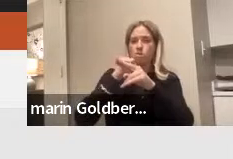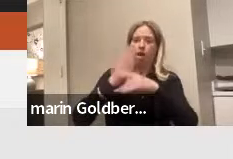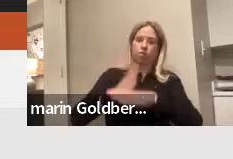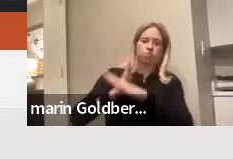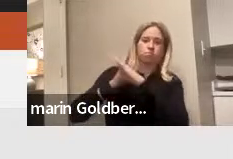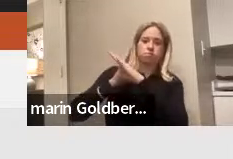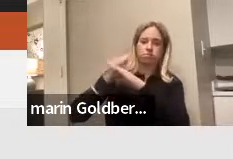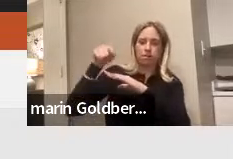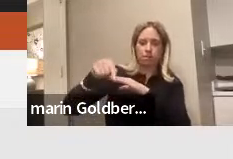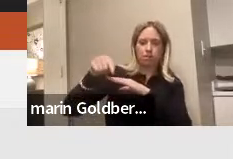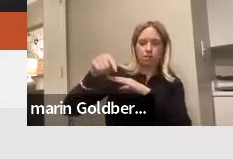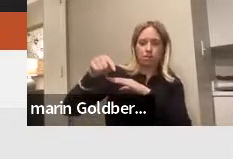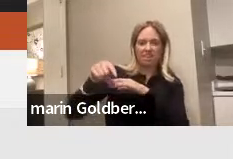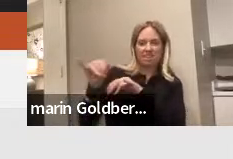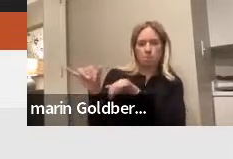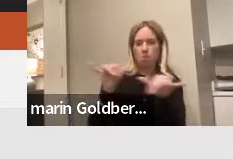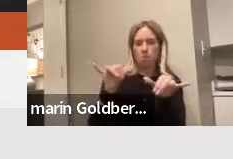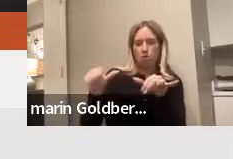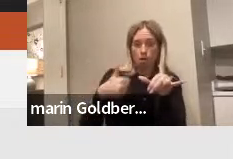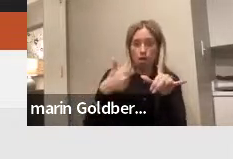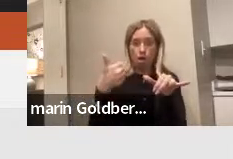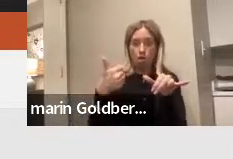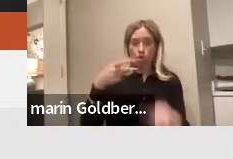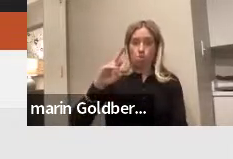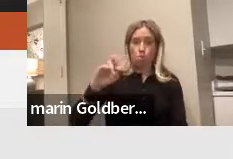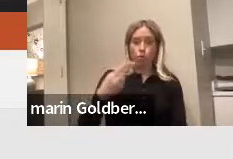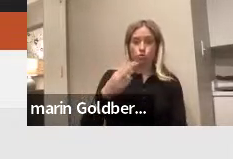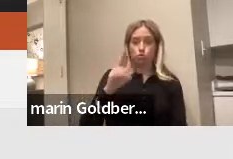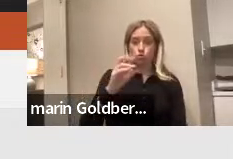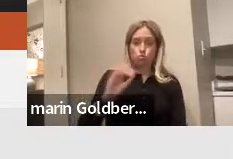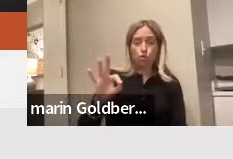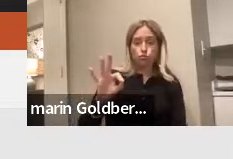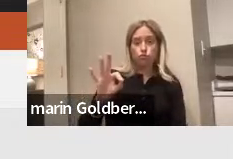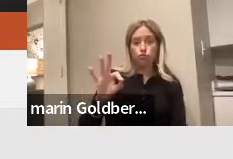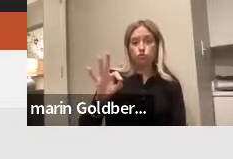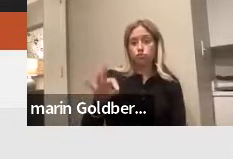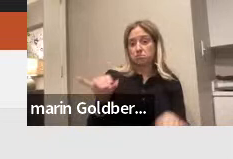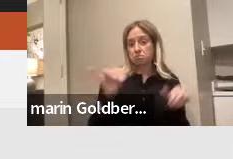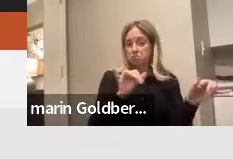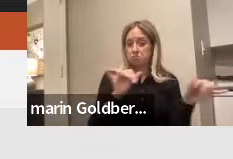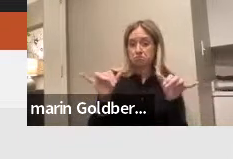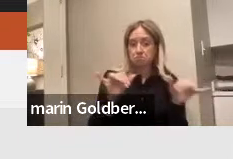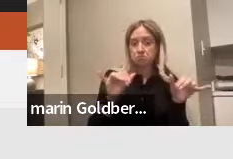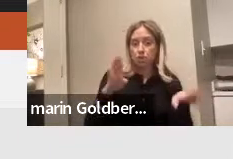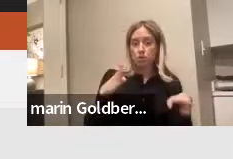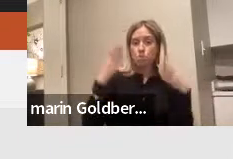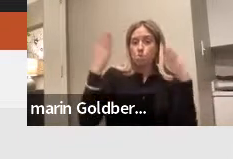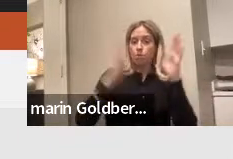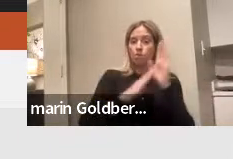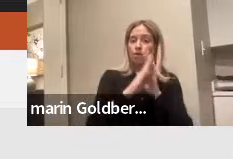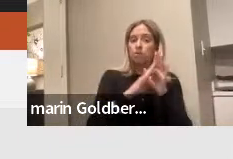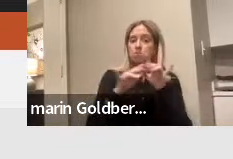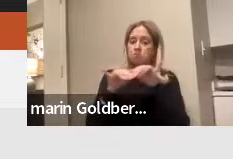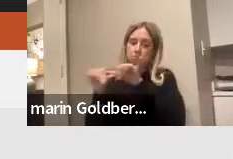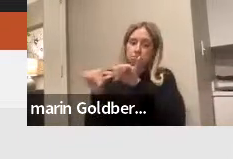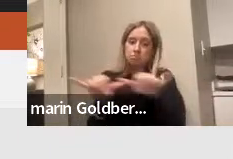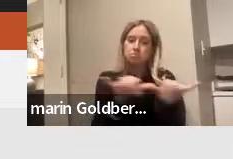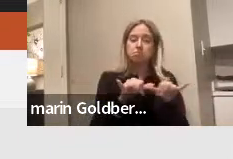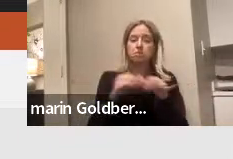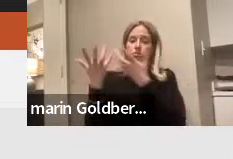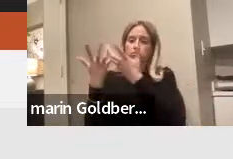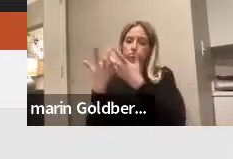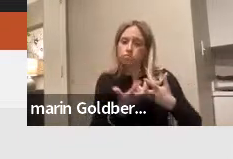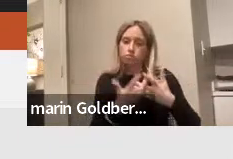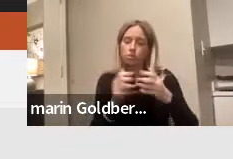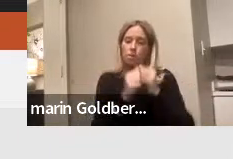is substantially similar to other porch roofs in the area, and the proposed development is consistent with the general purpose